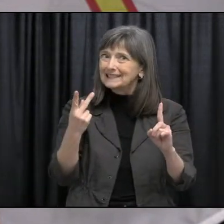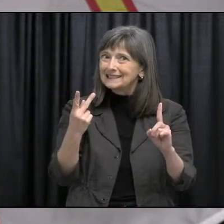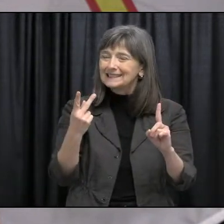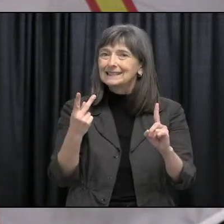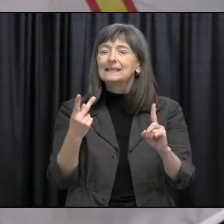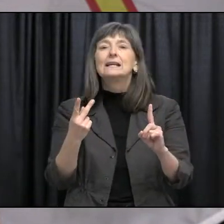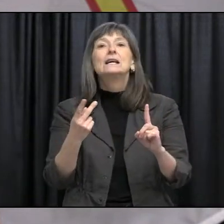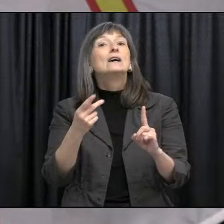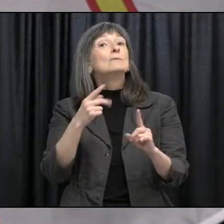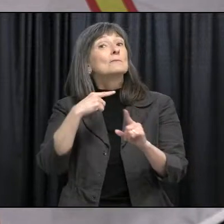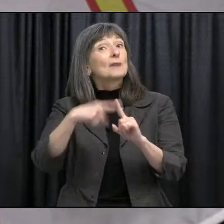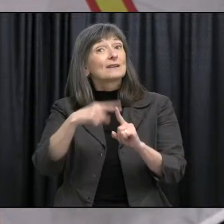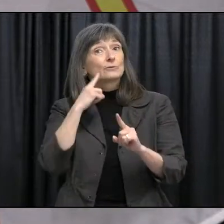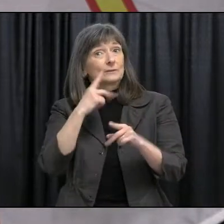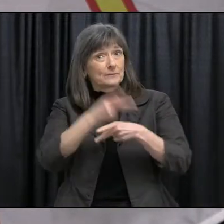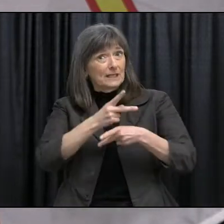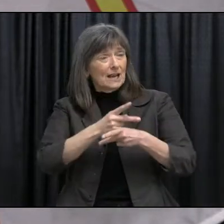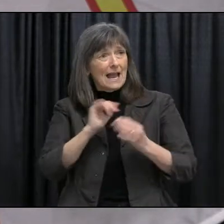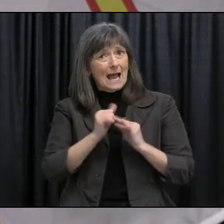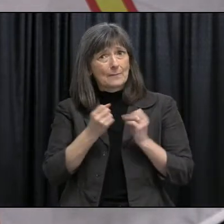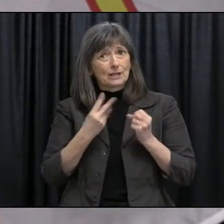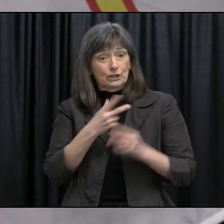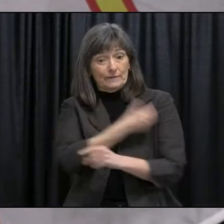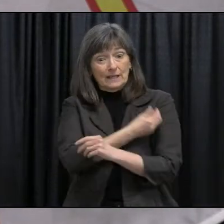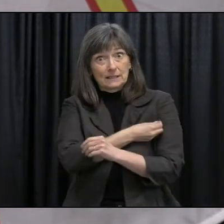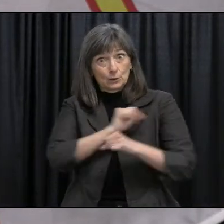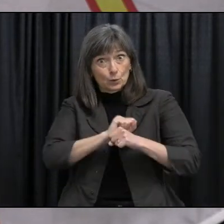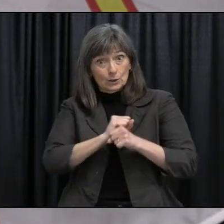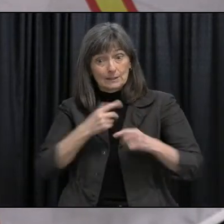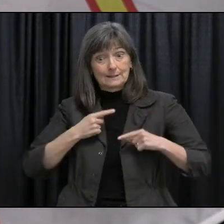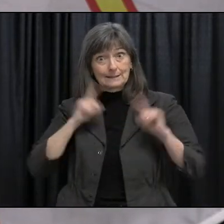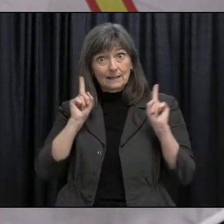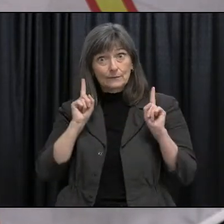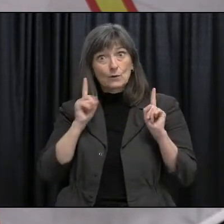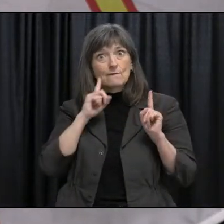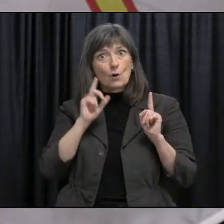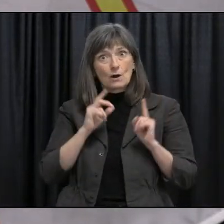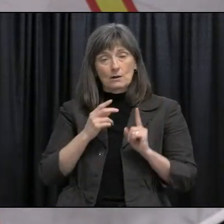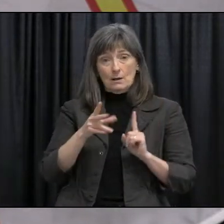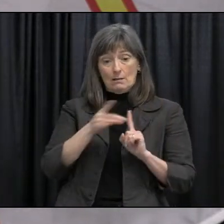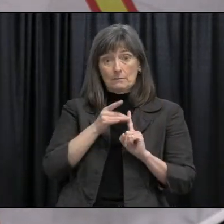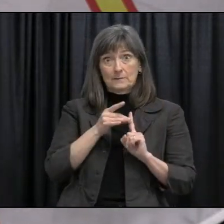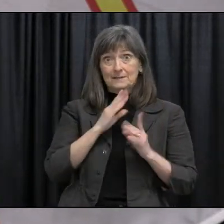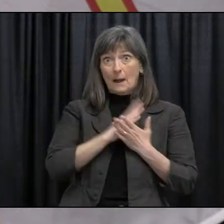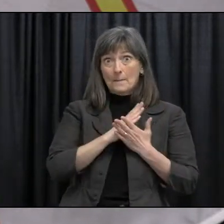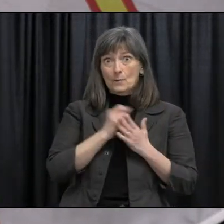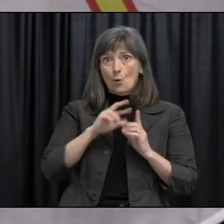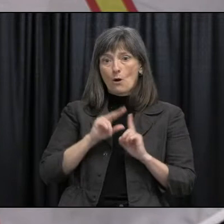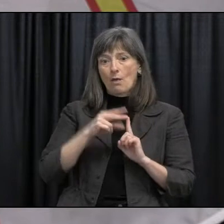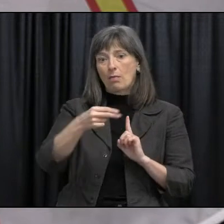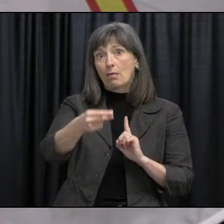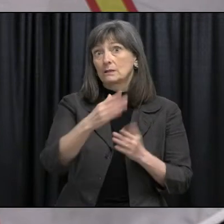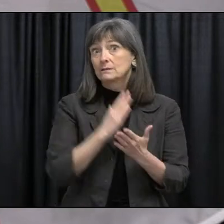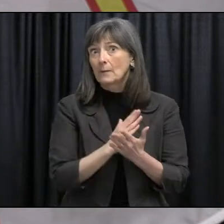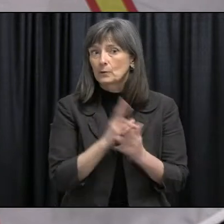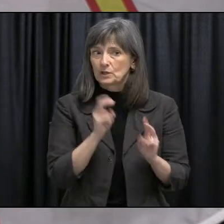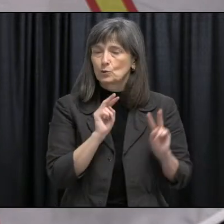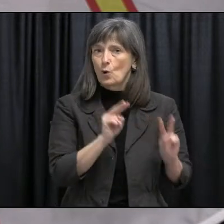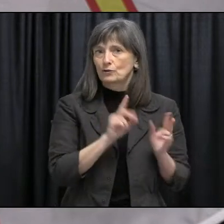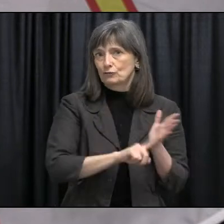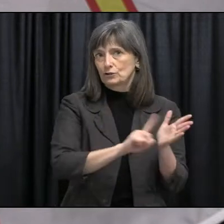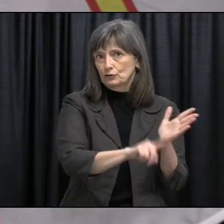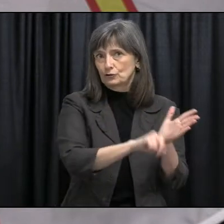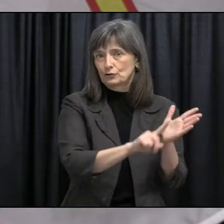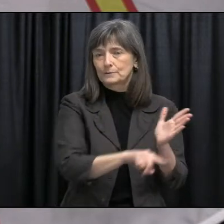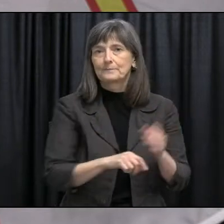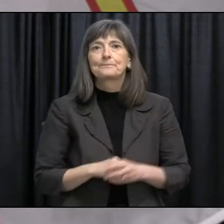transmission and preventing severe illness. To date, over 237,000 individuals in our province have